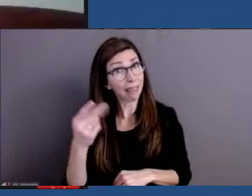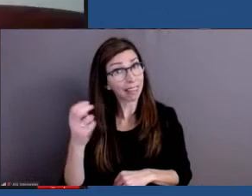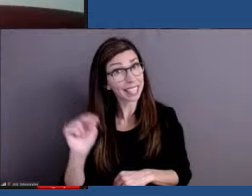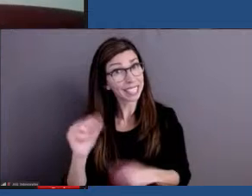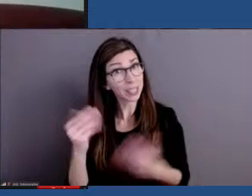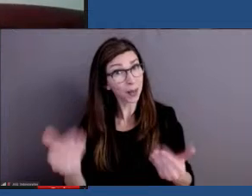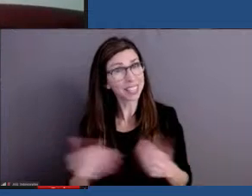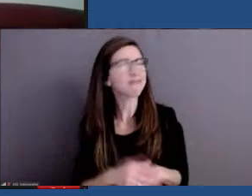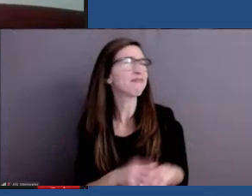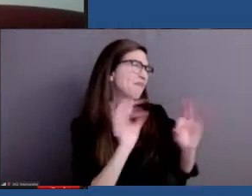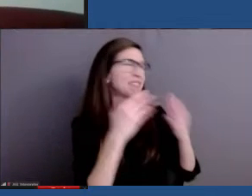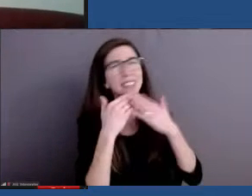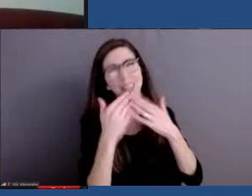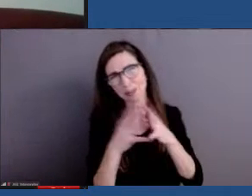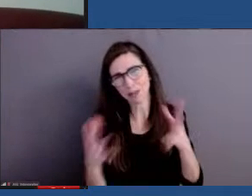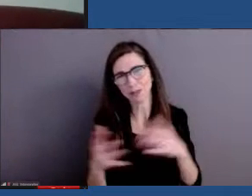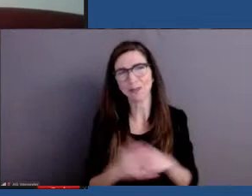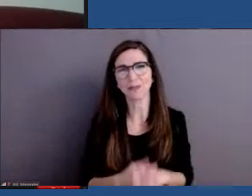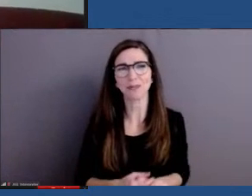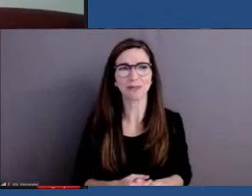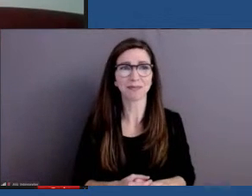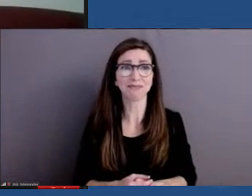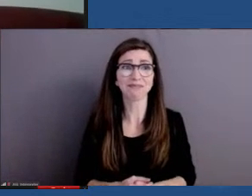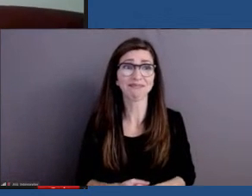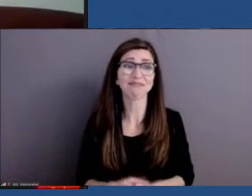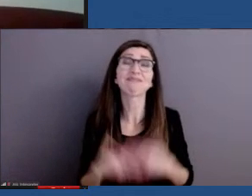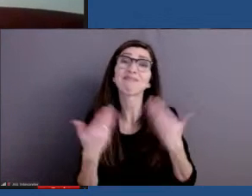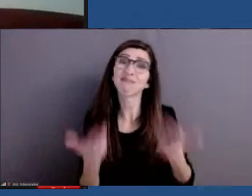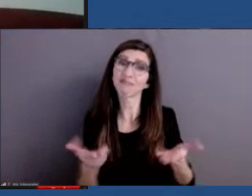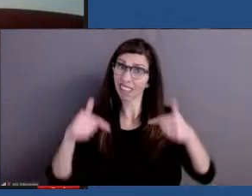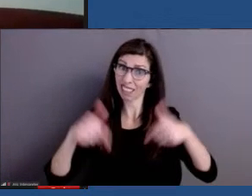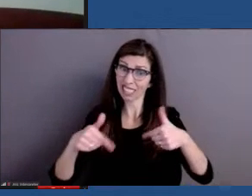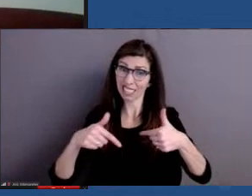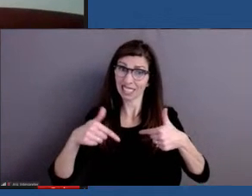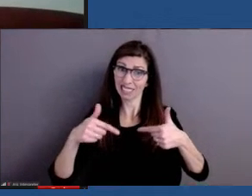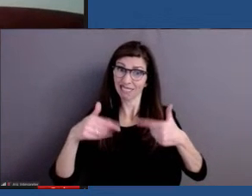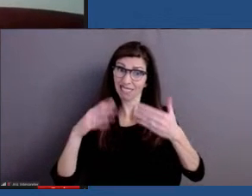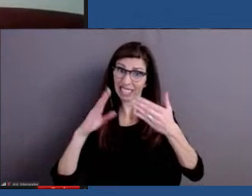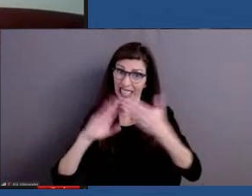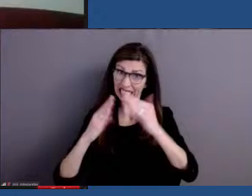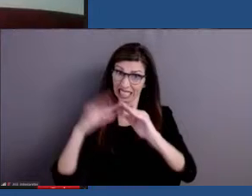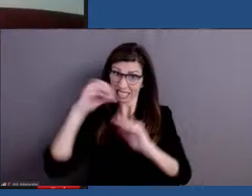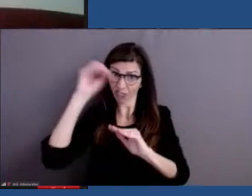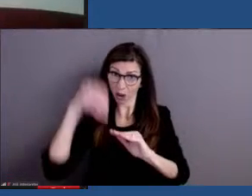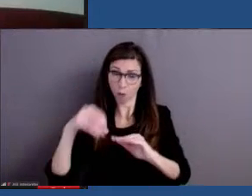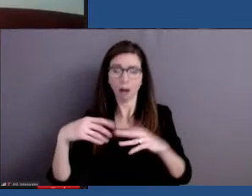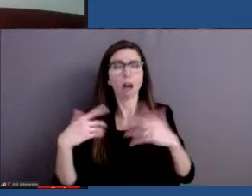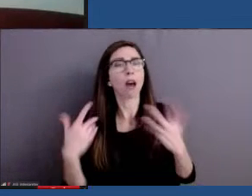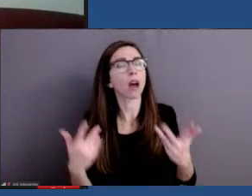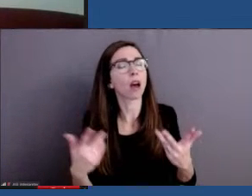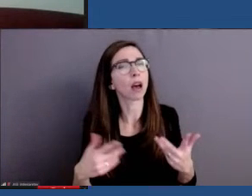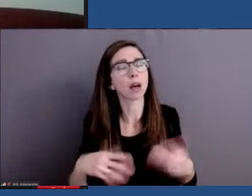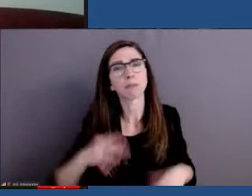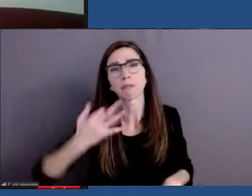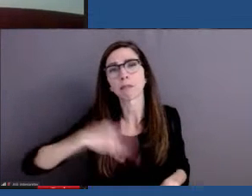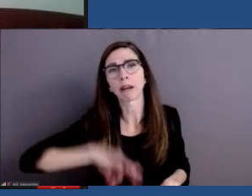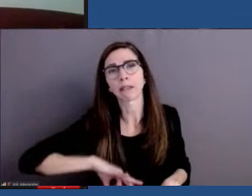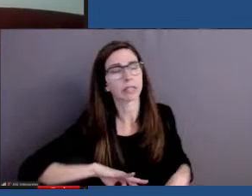Thanks, Lucille. The city benefits in so many ways from our engagement with residents